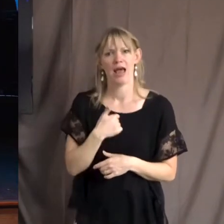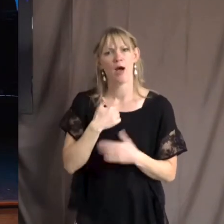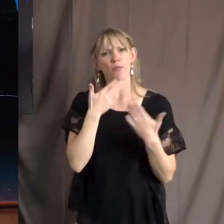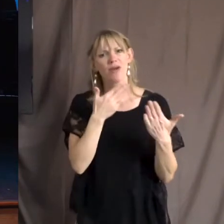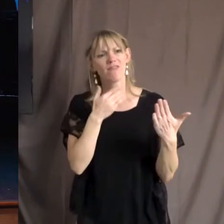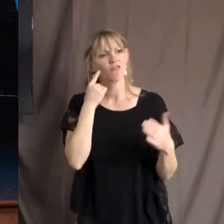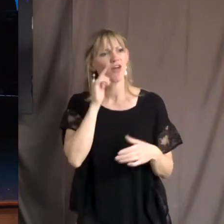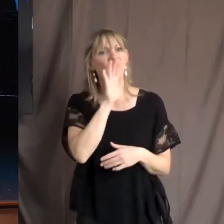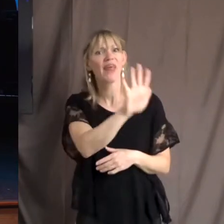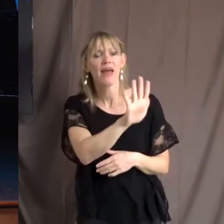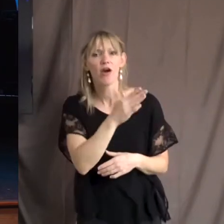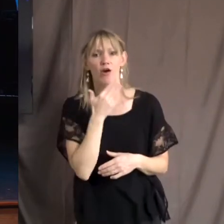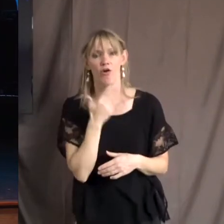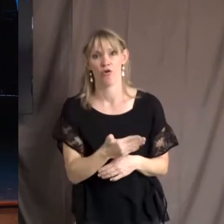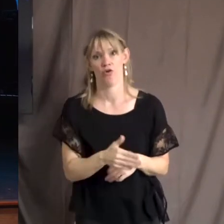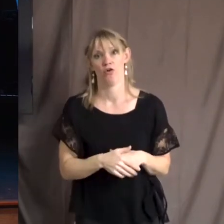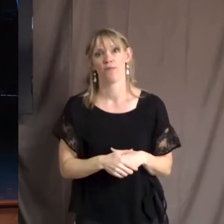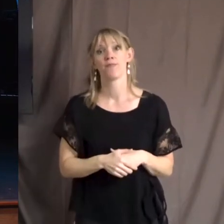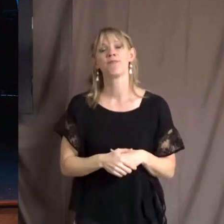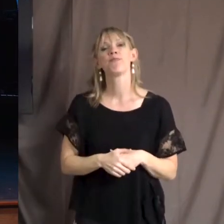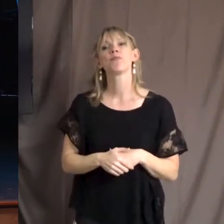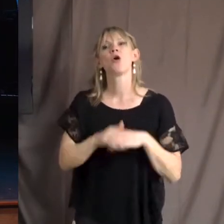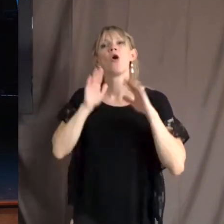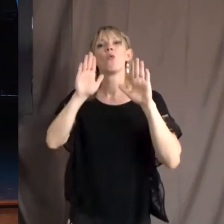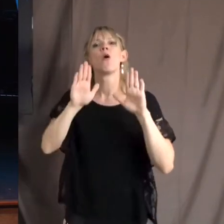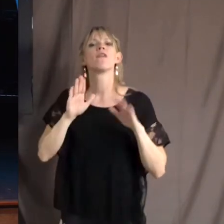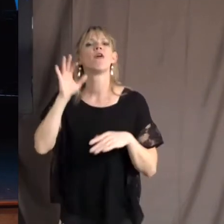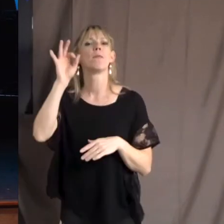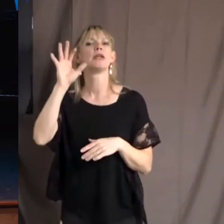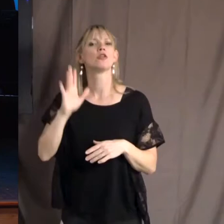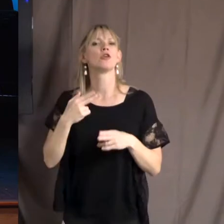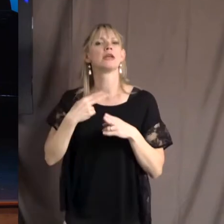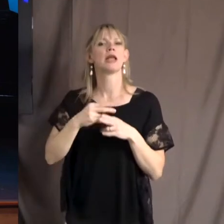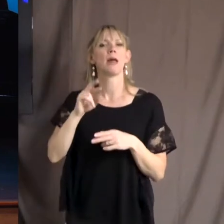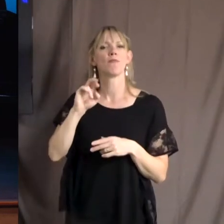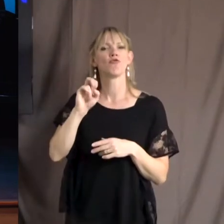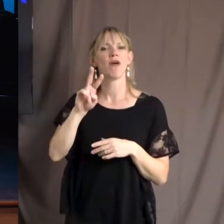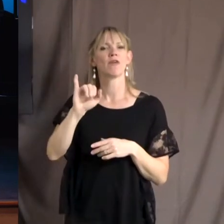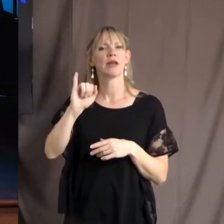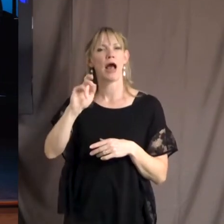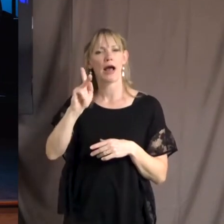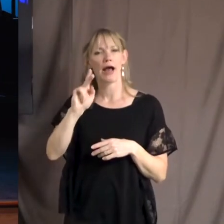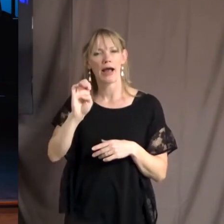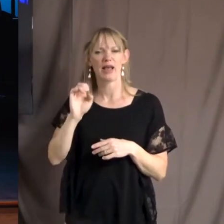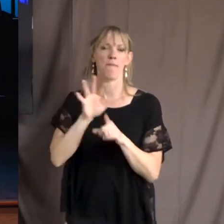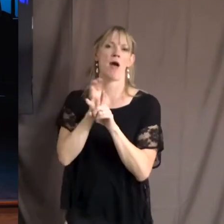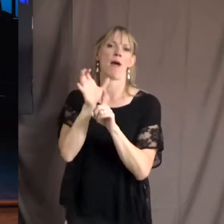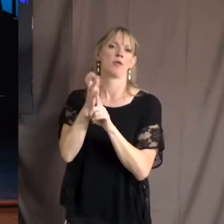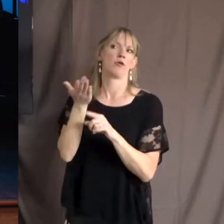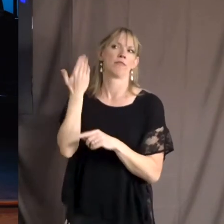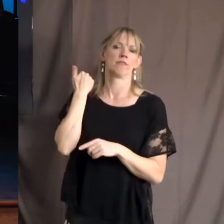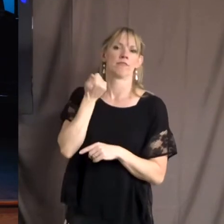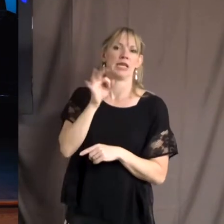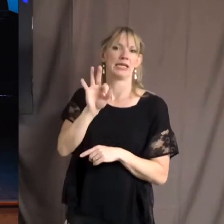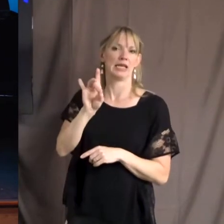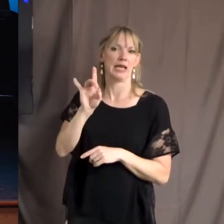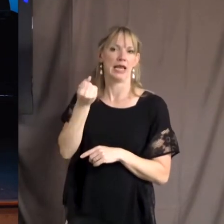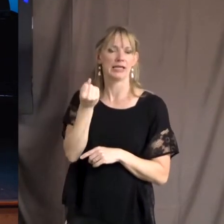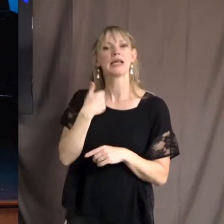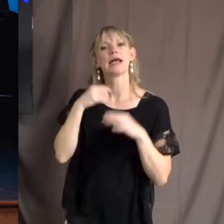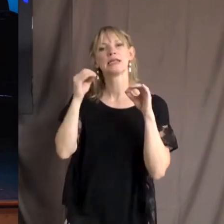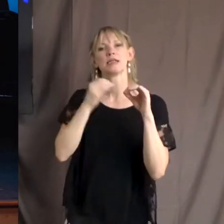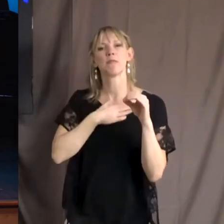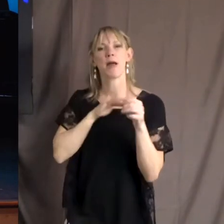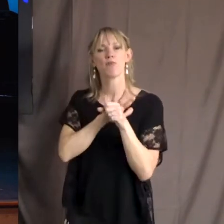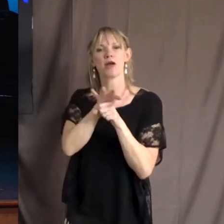their good. There's a wonderful dynamic minister called Reverend Ike, who was very popular in the 80s. And I teach my prosperity